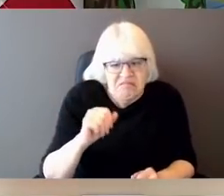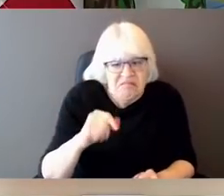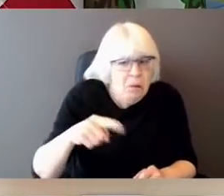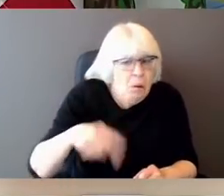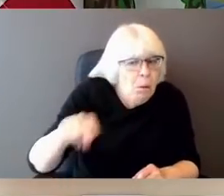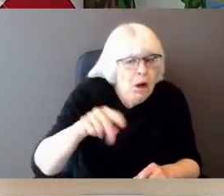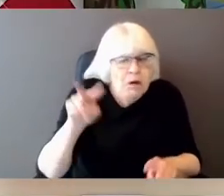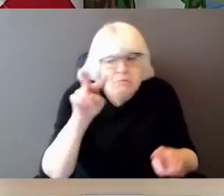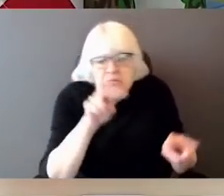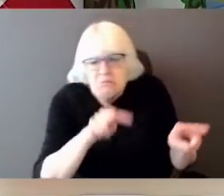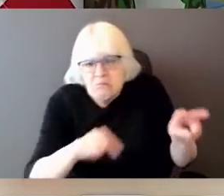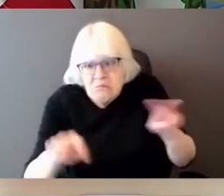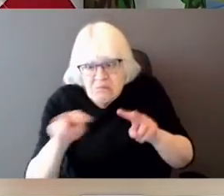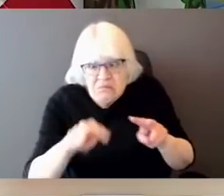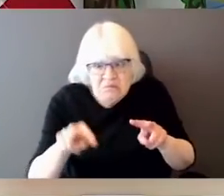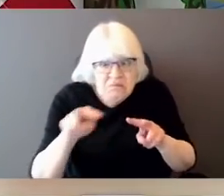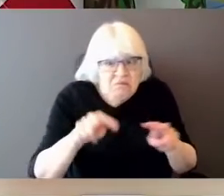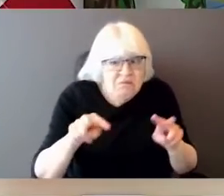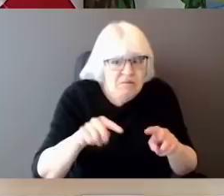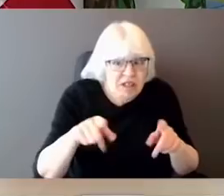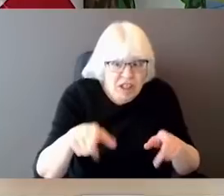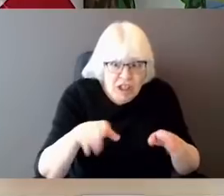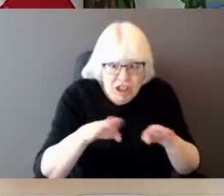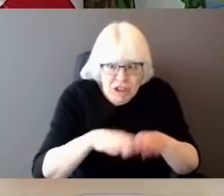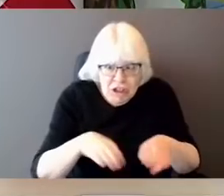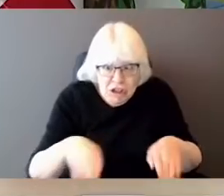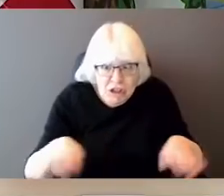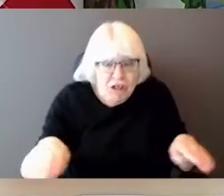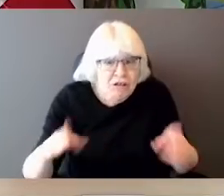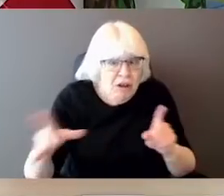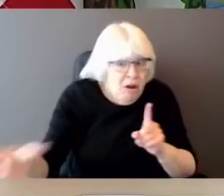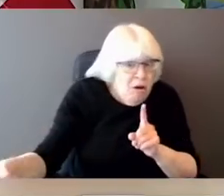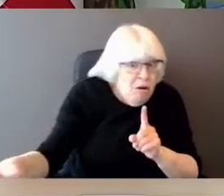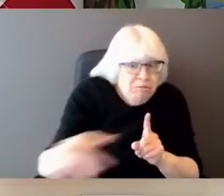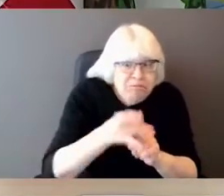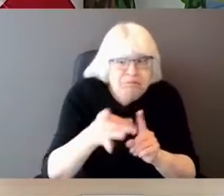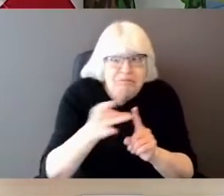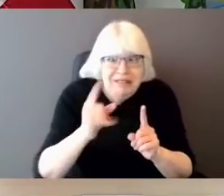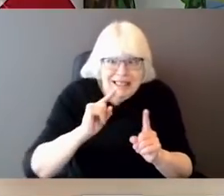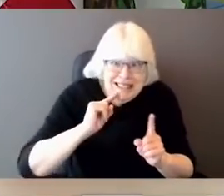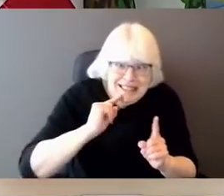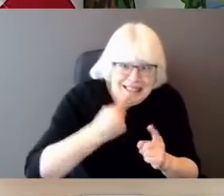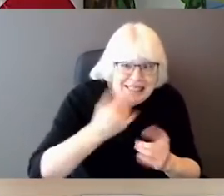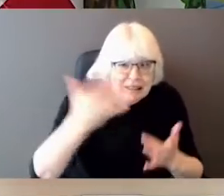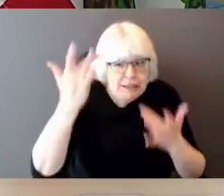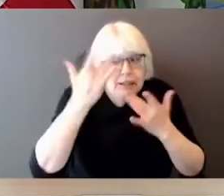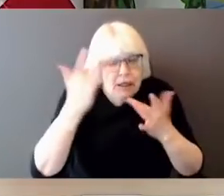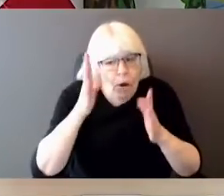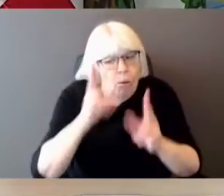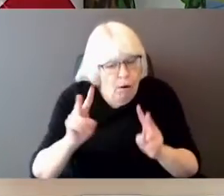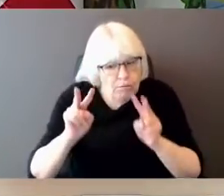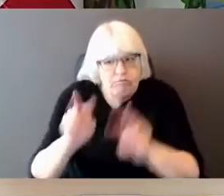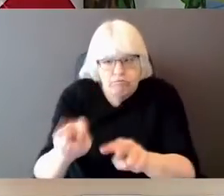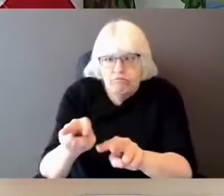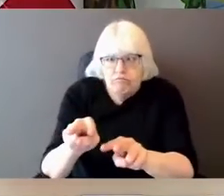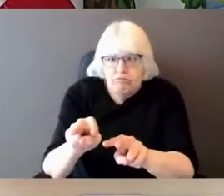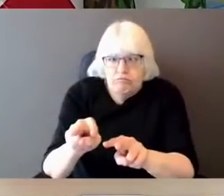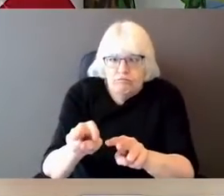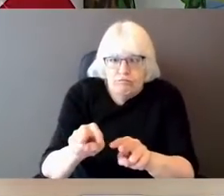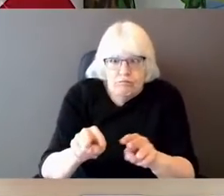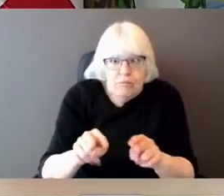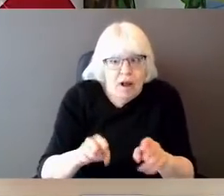on children with respect to severe outcomes? That's one that we look closely at as well. Another one would be emerging variants